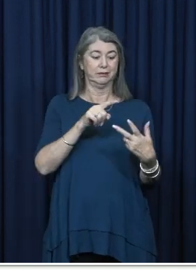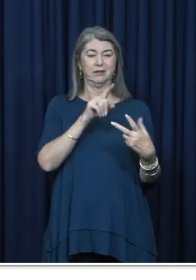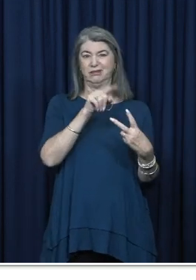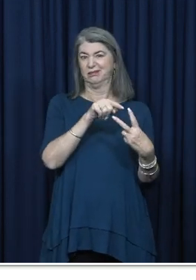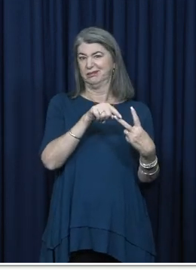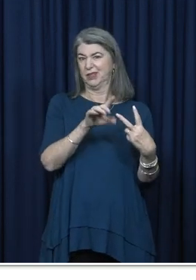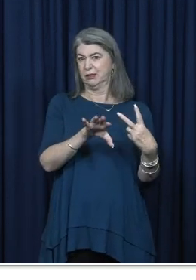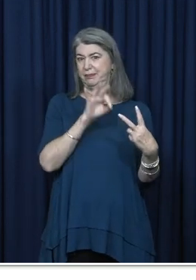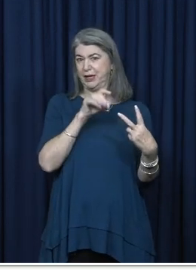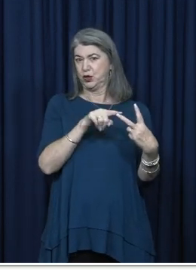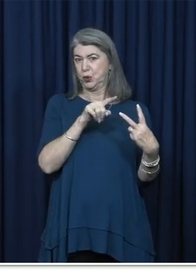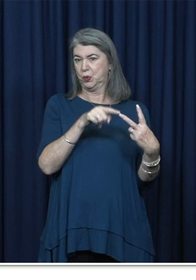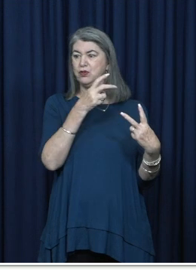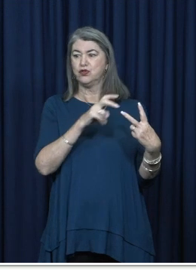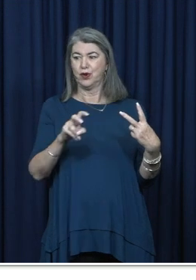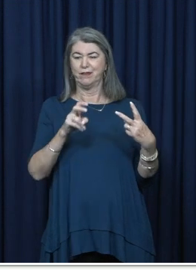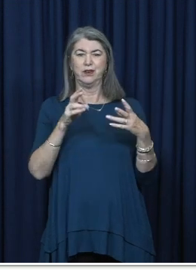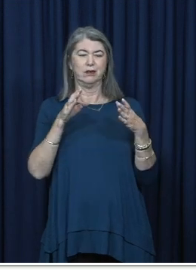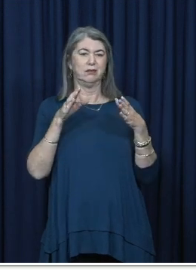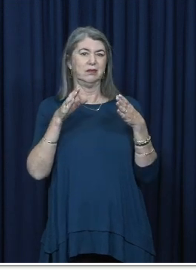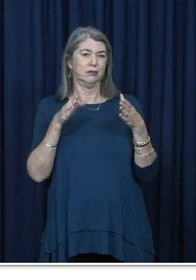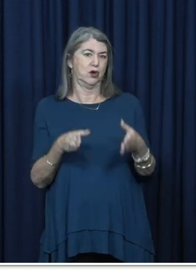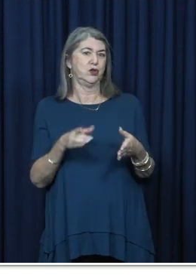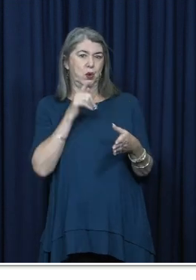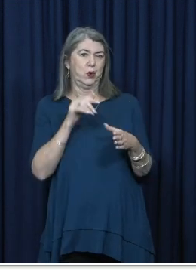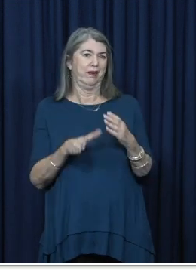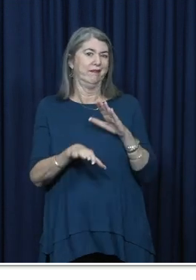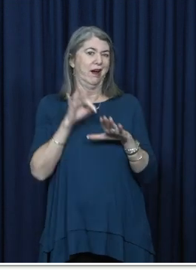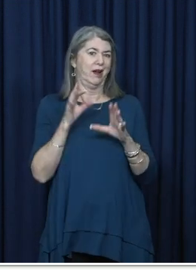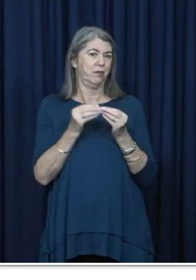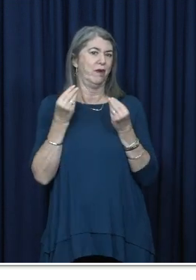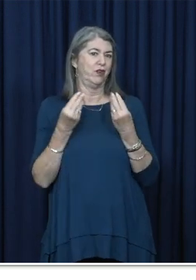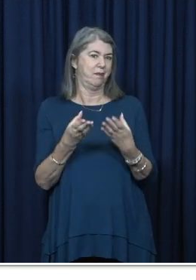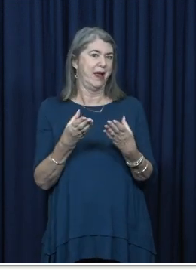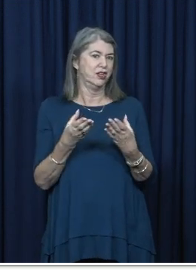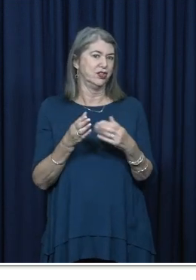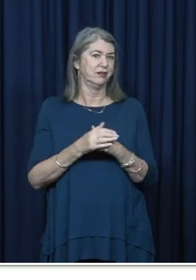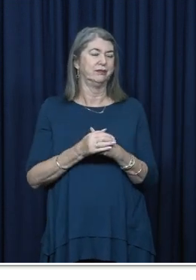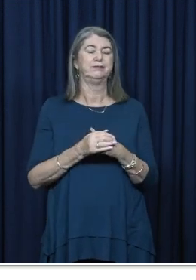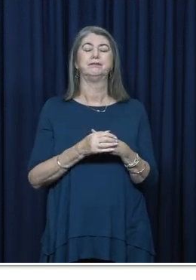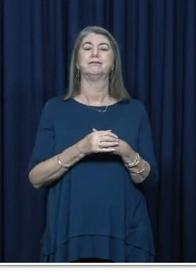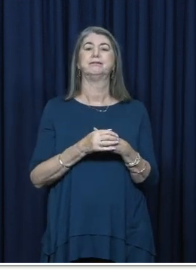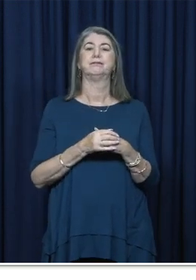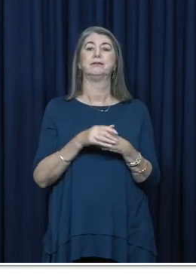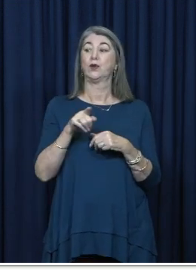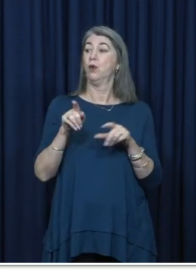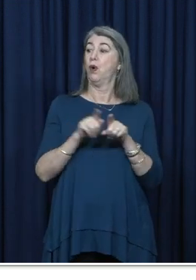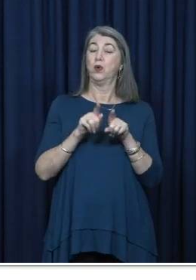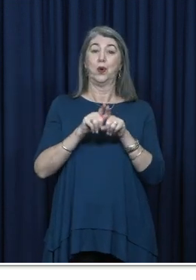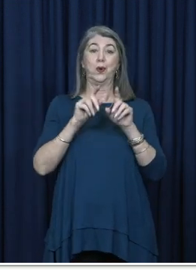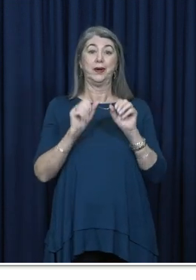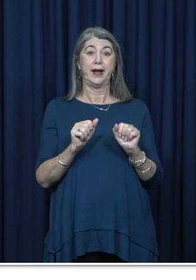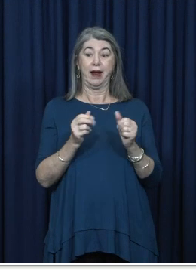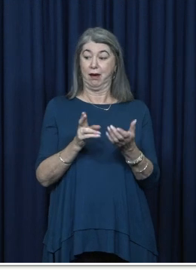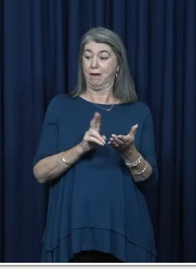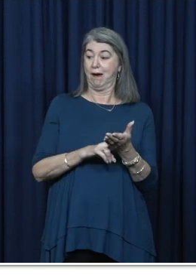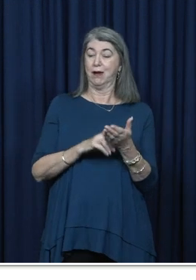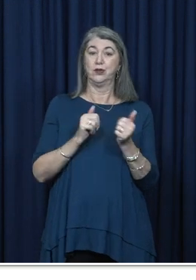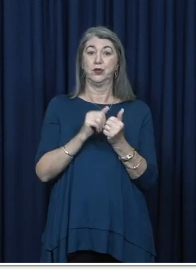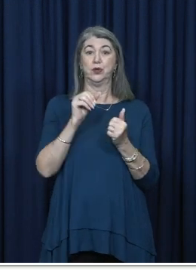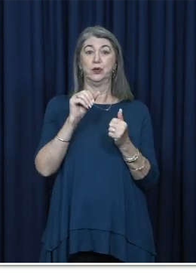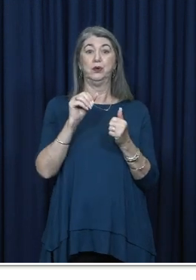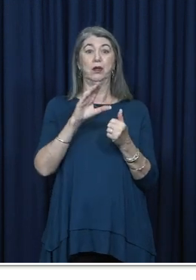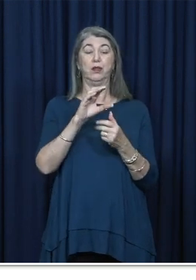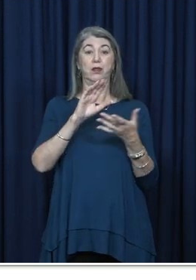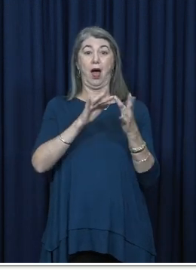2, and you will be transferred to somebody there where you can find out more information on your trip. You can also log on to the online